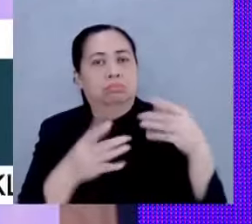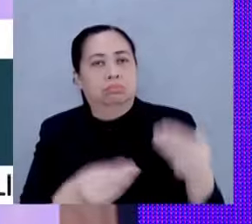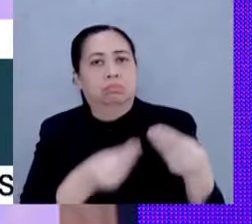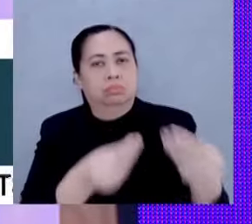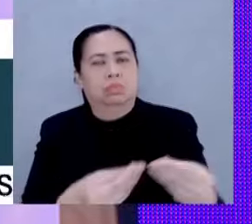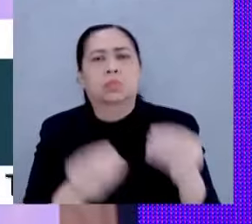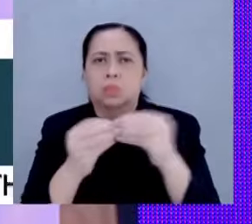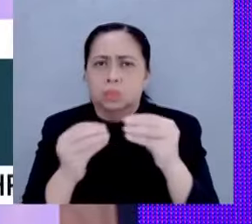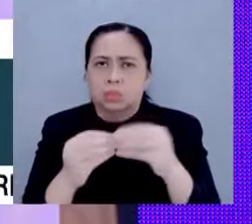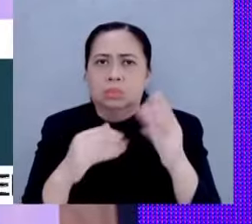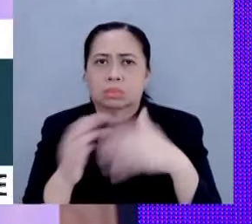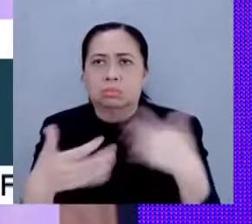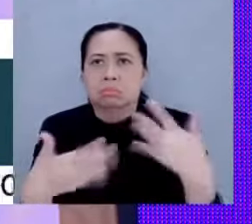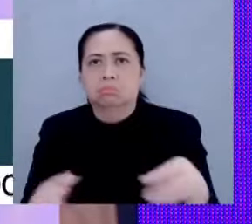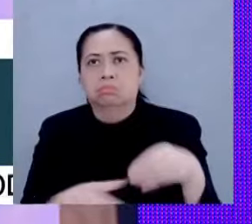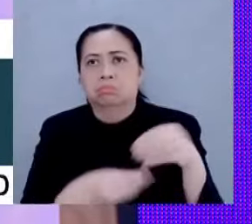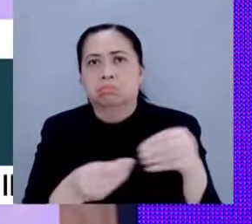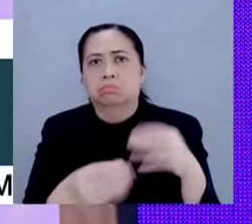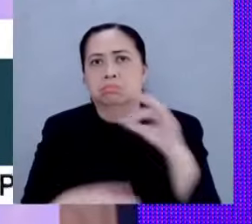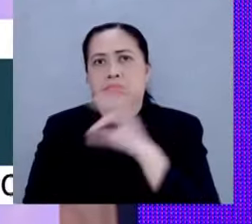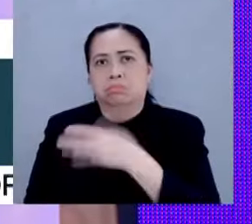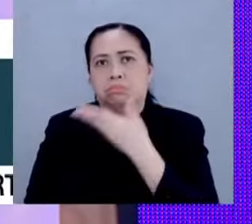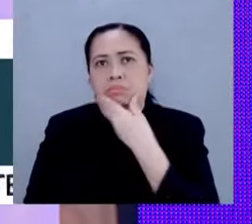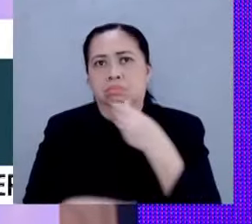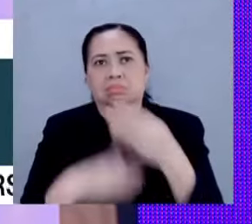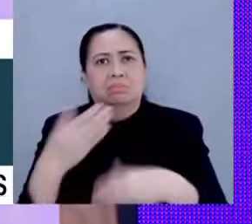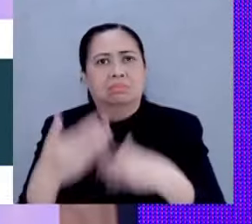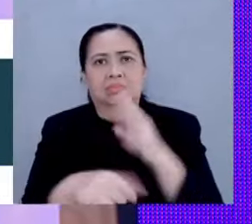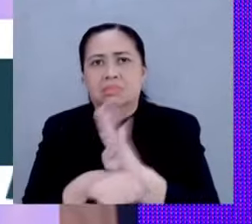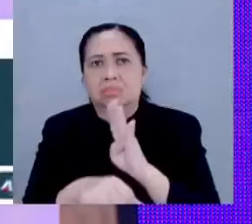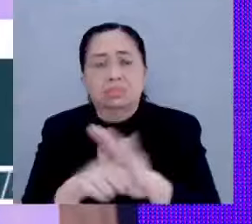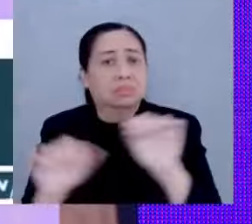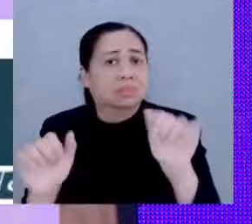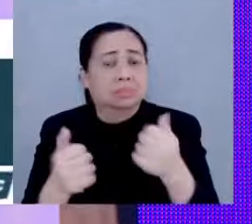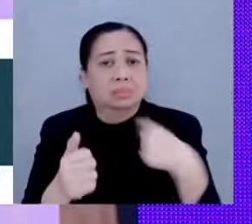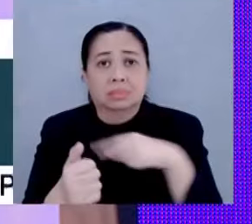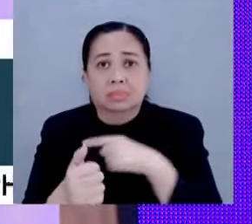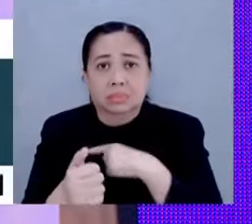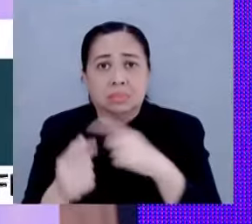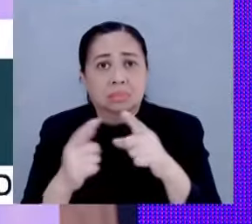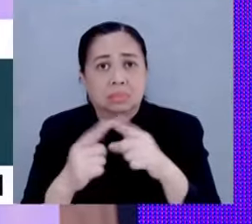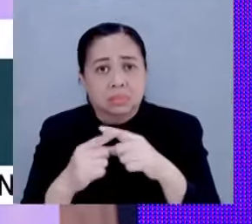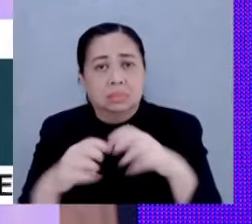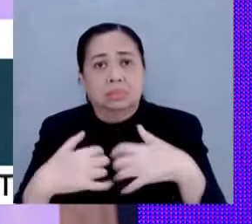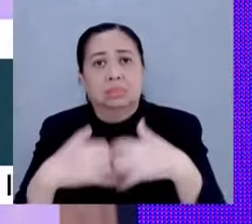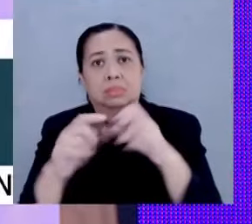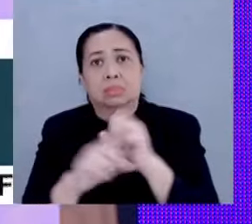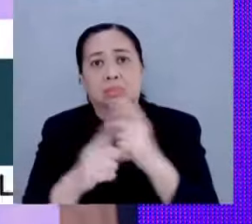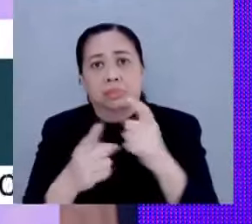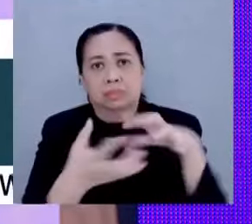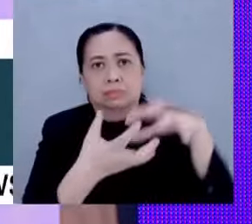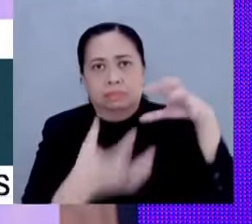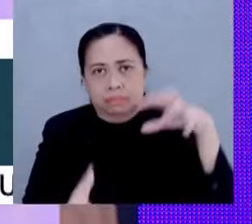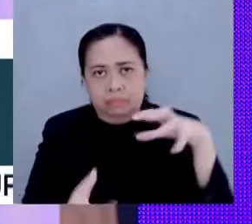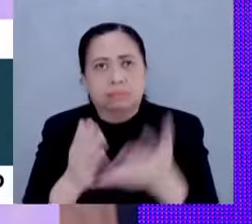than simply run profitable businesses. It challenges us to build a society where prosperity is